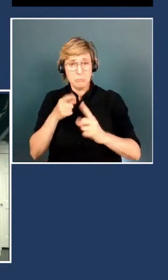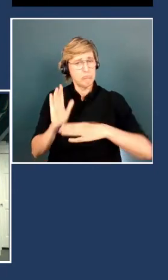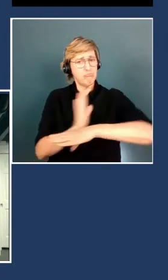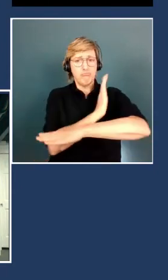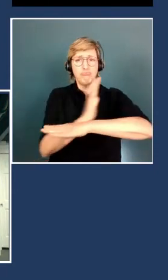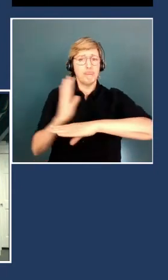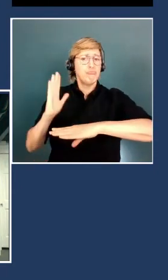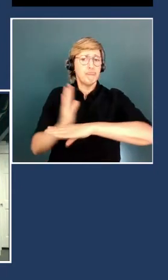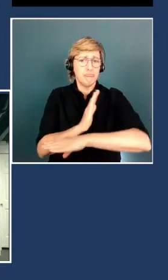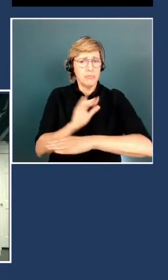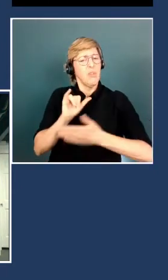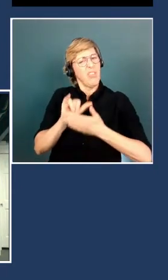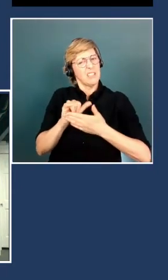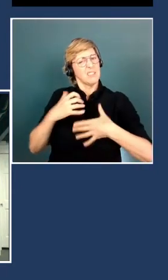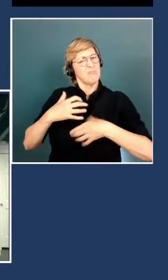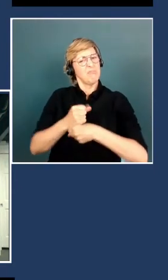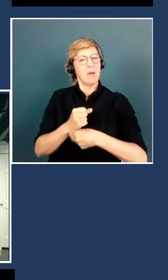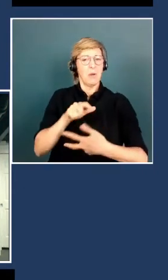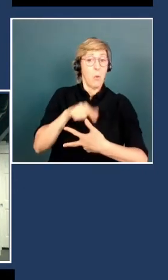why, when, and how.